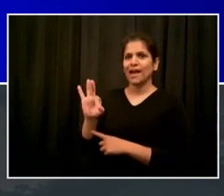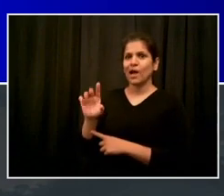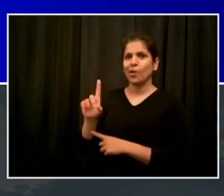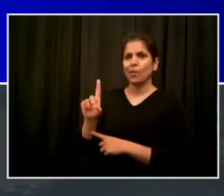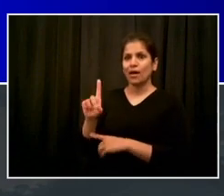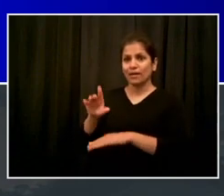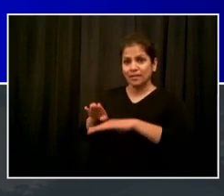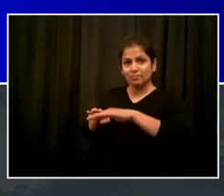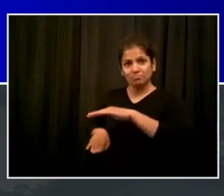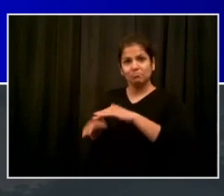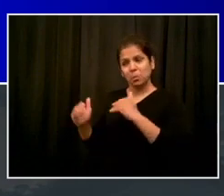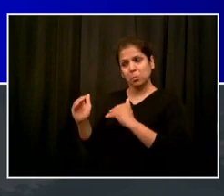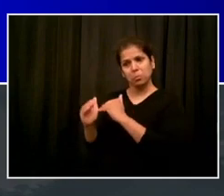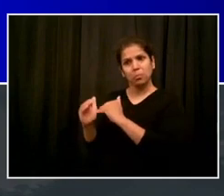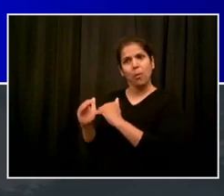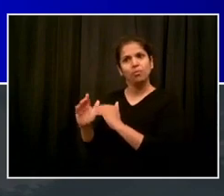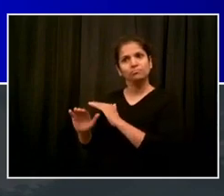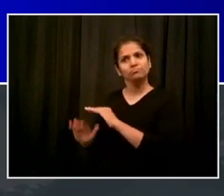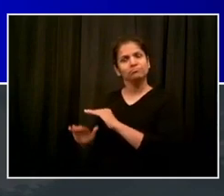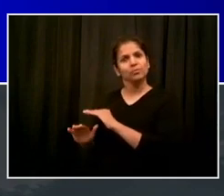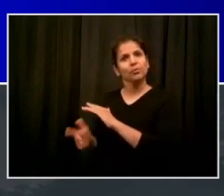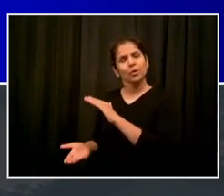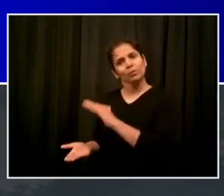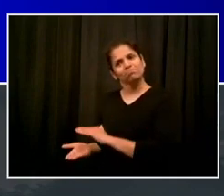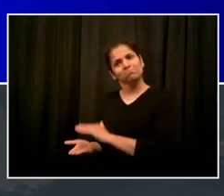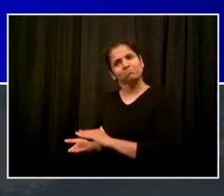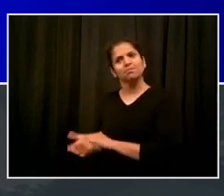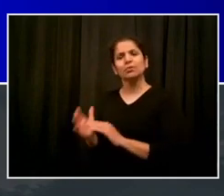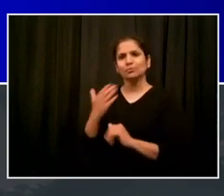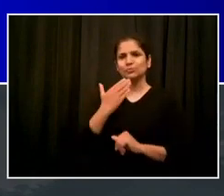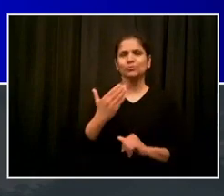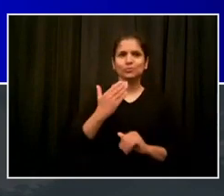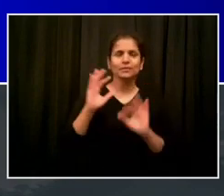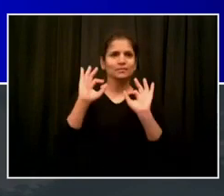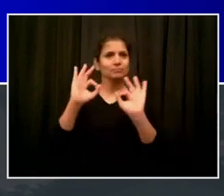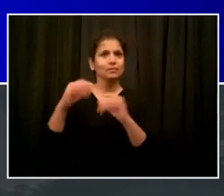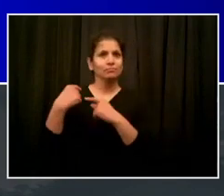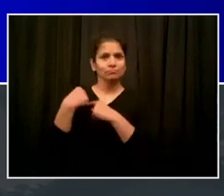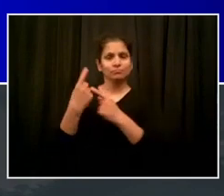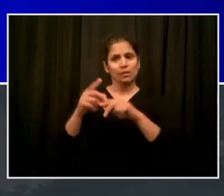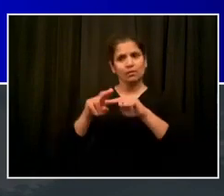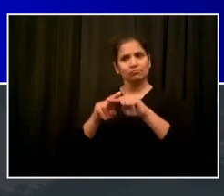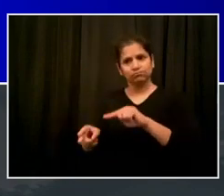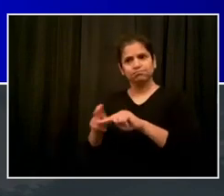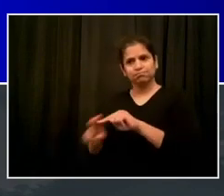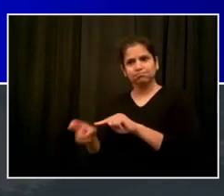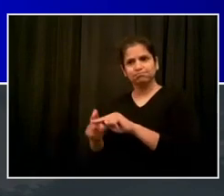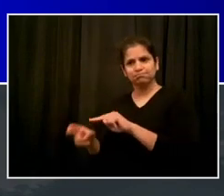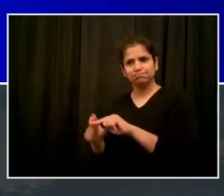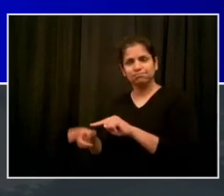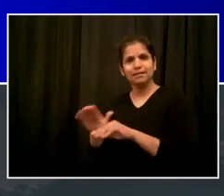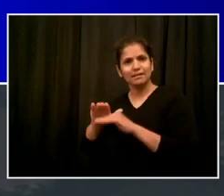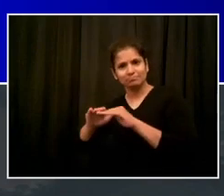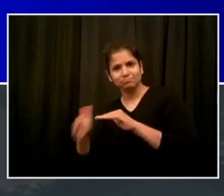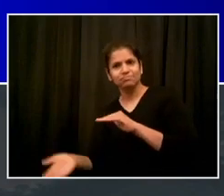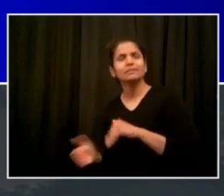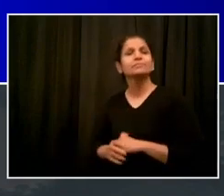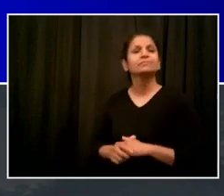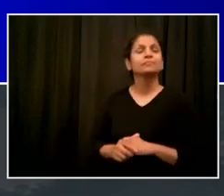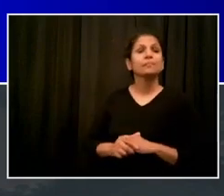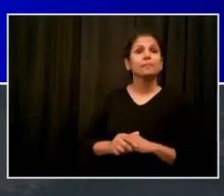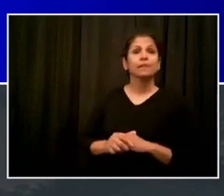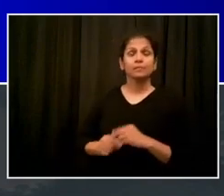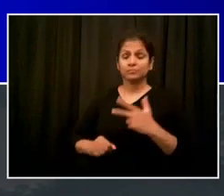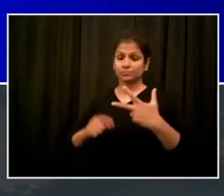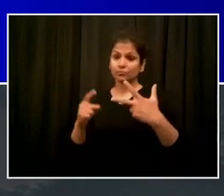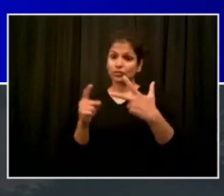getting below that threshold and staying there. So this is really fantastic news. And as they say in the late